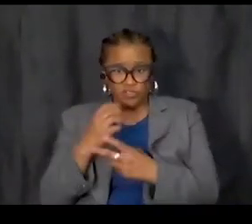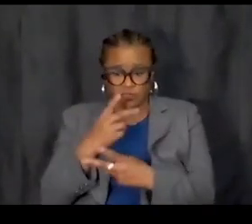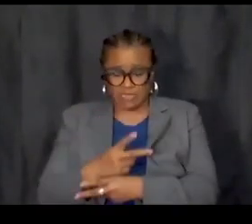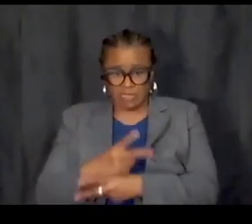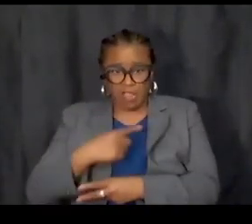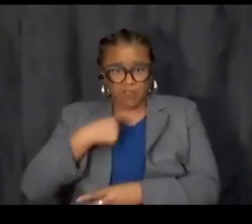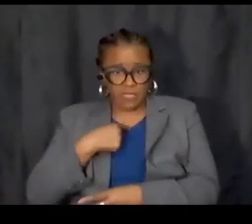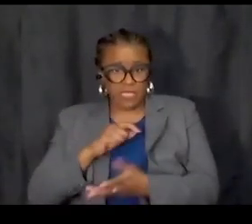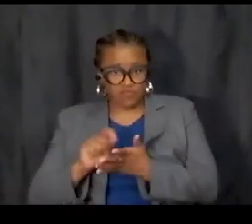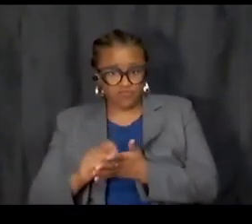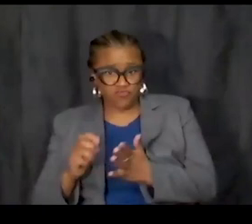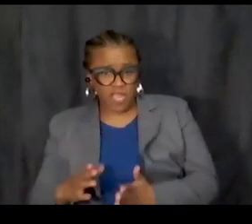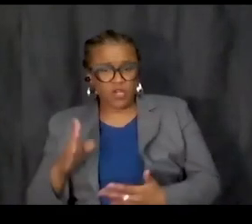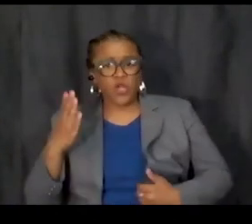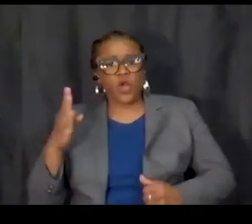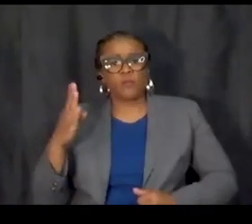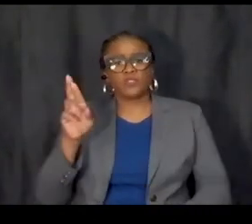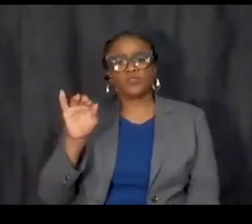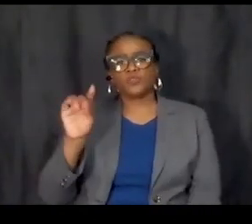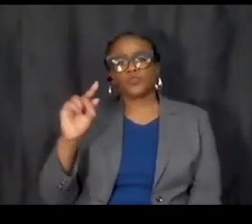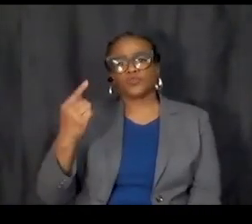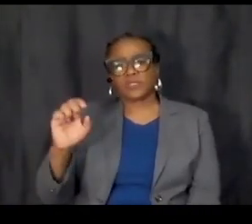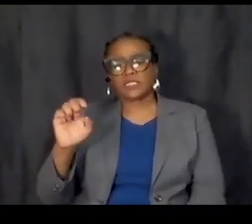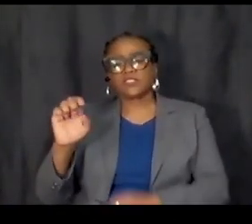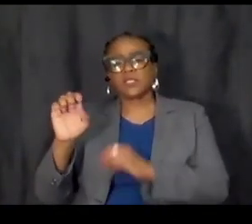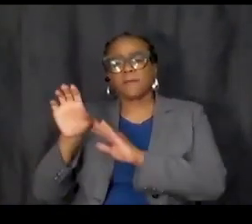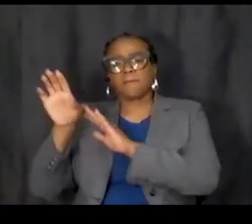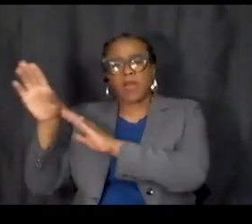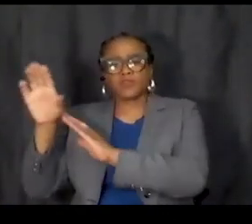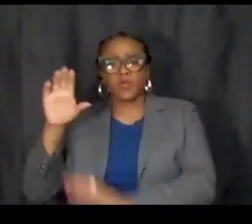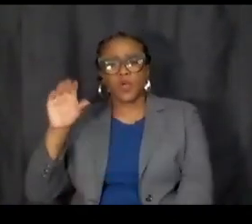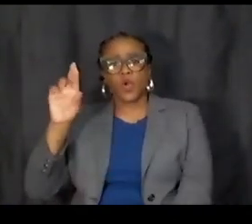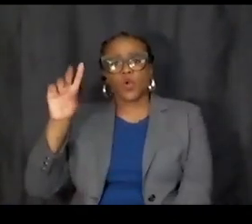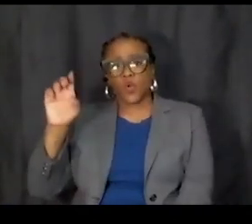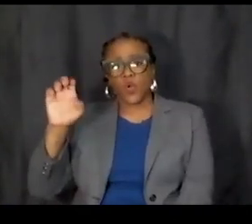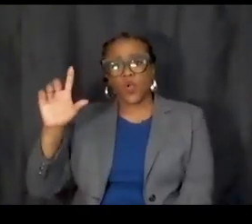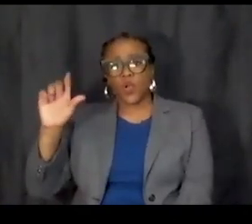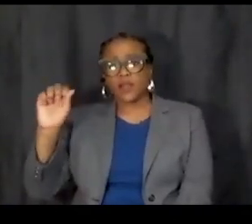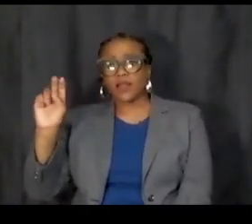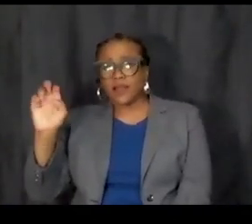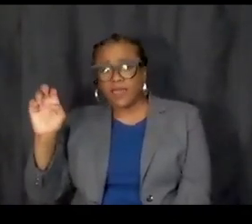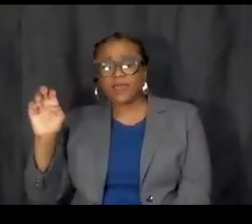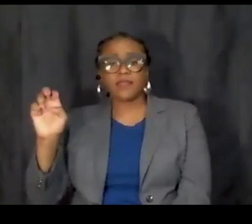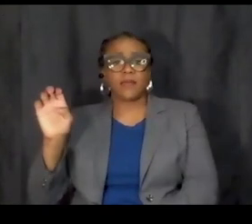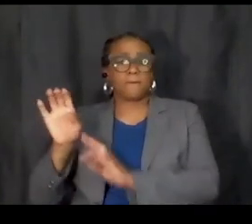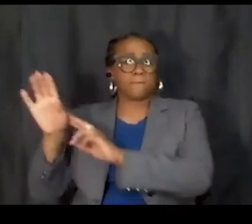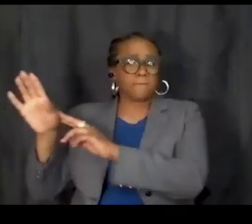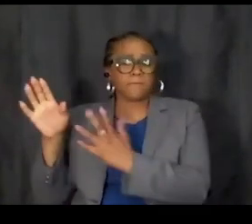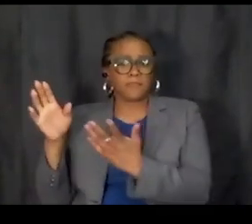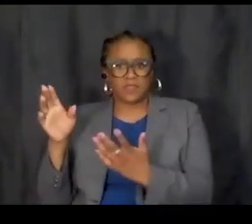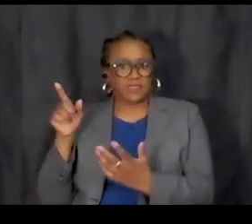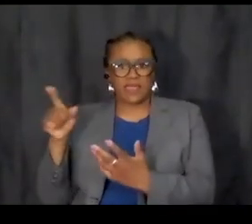Mountains, Congaree Swamp, the Coeur d'Alene Mountains, and that those places are fraught with accessibility barriers, as well